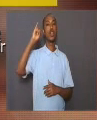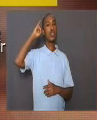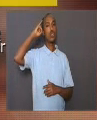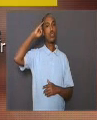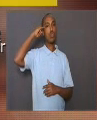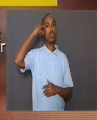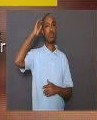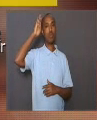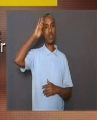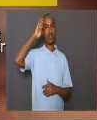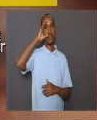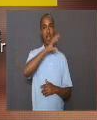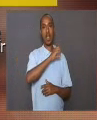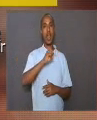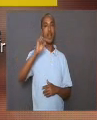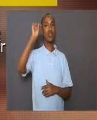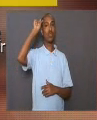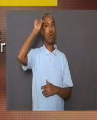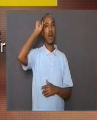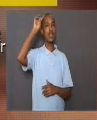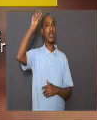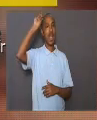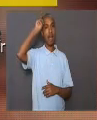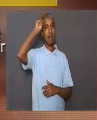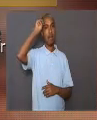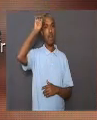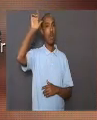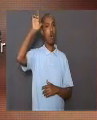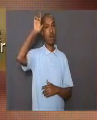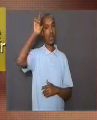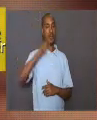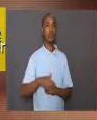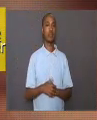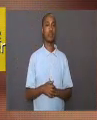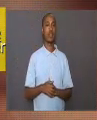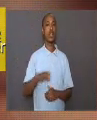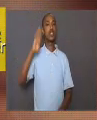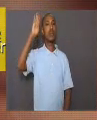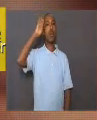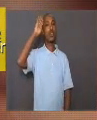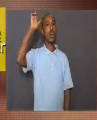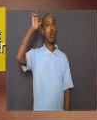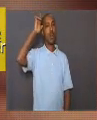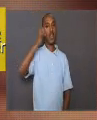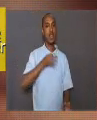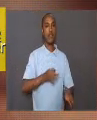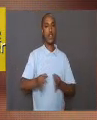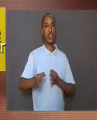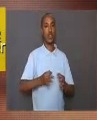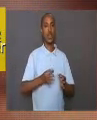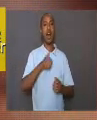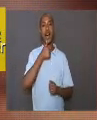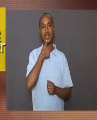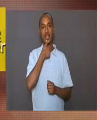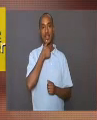Johann Bronsted and Thomas M. Lowry. The Bronsted-Lowry definition